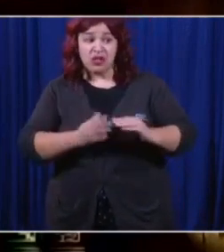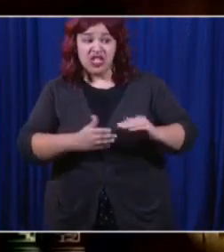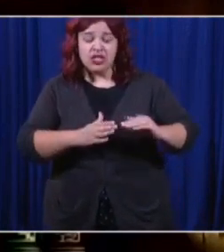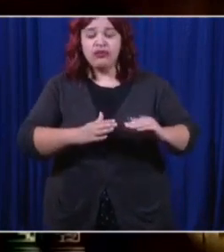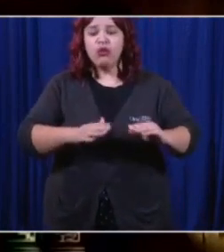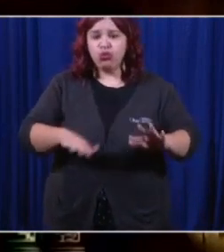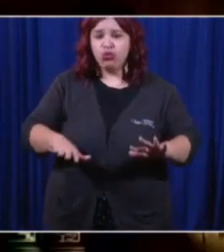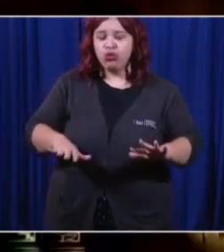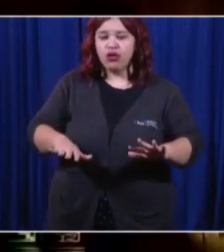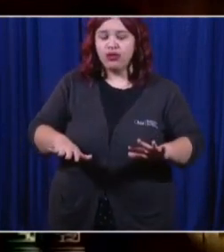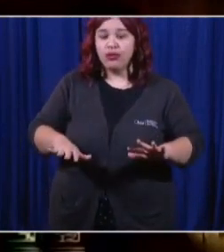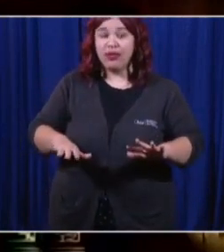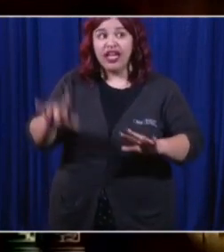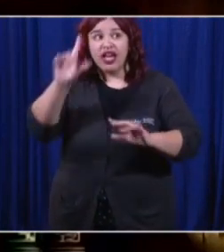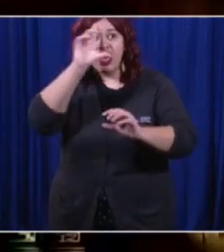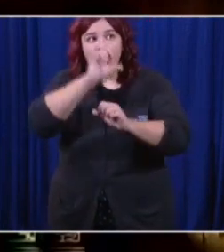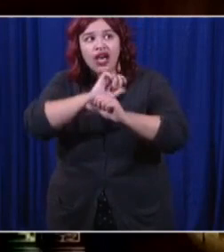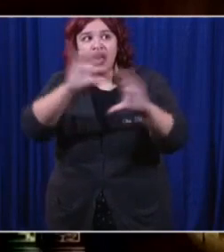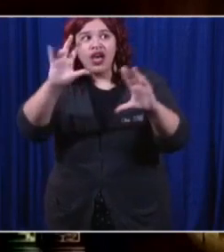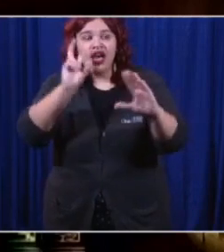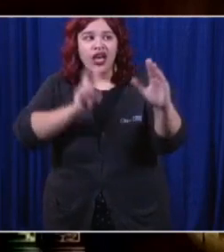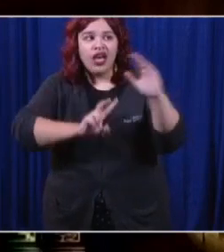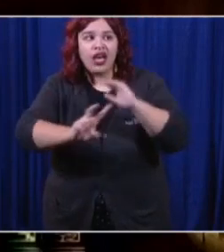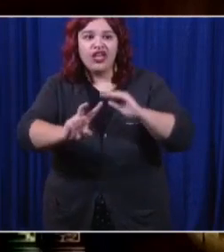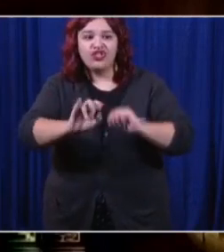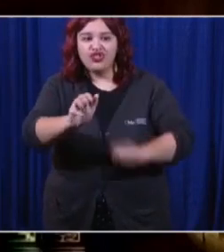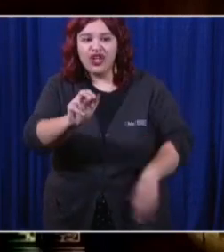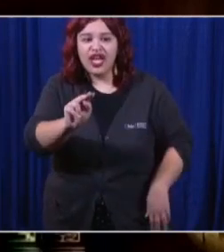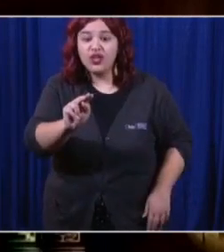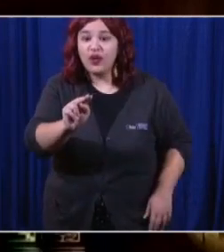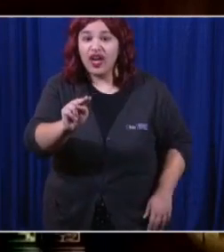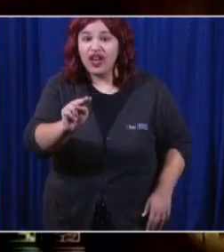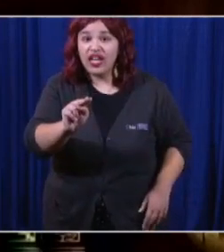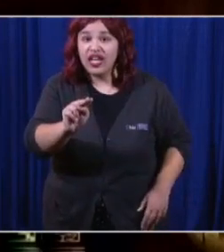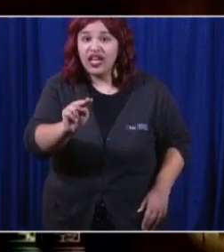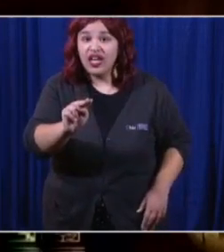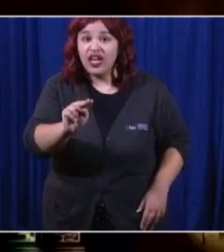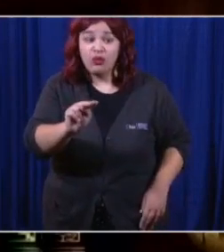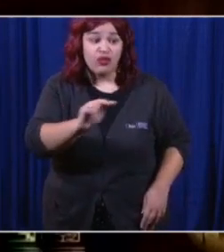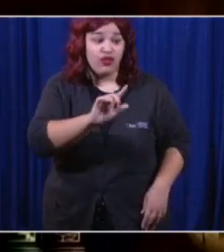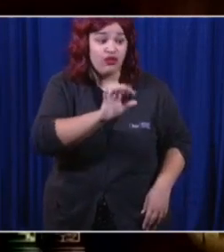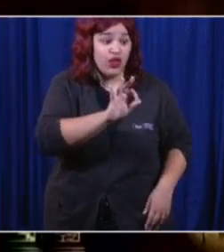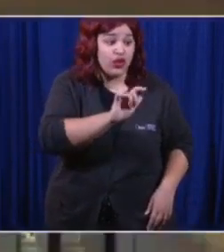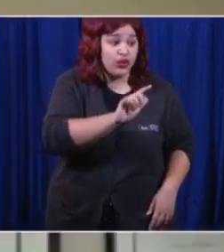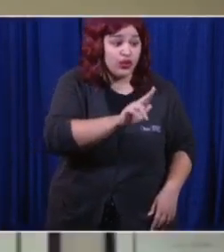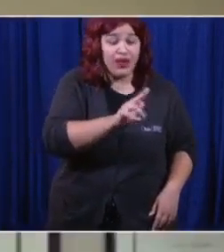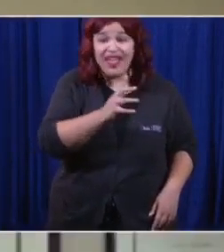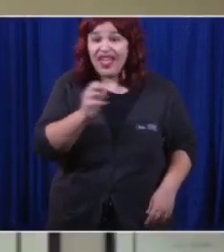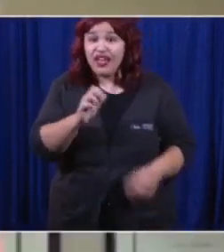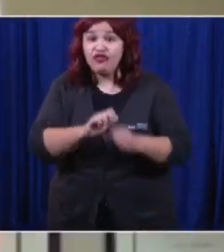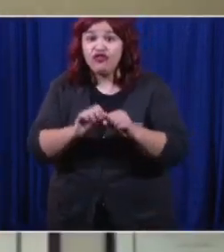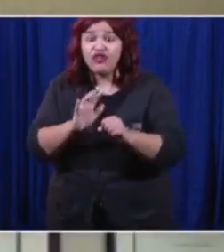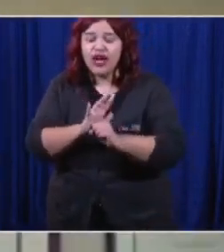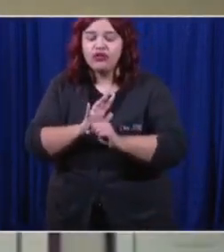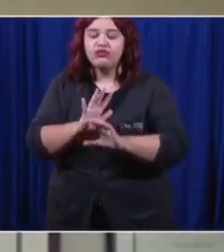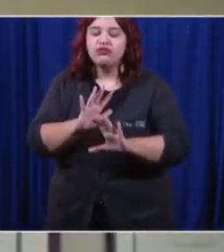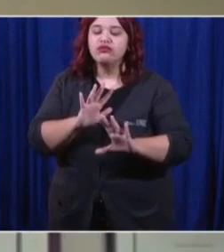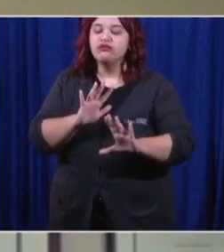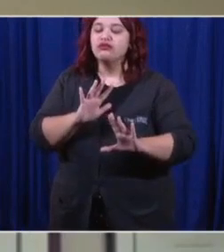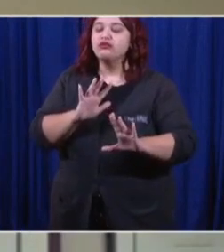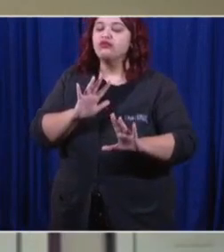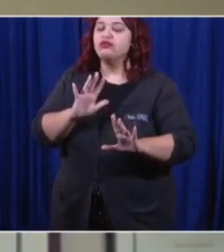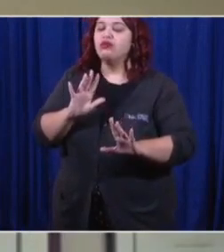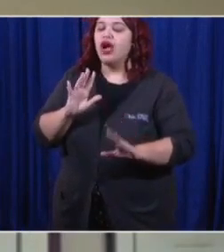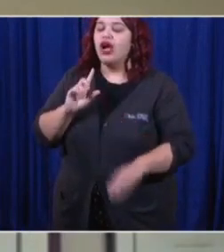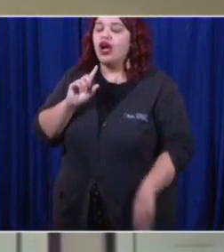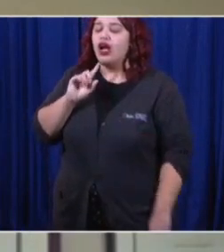not willing to make those tough choices and those sacrifices in a very meaningful way. Yeah, and I would add that I